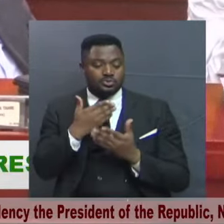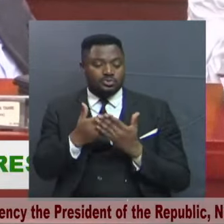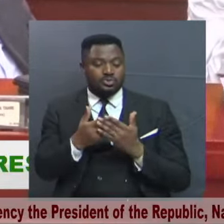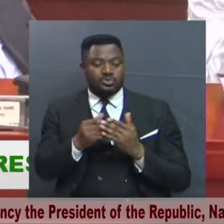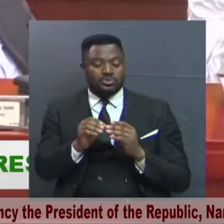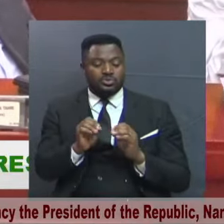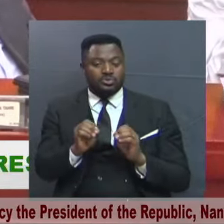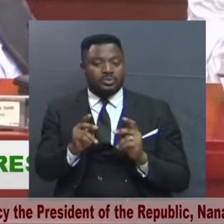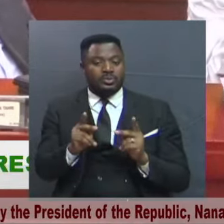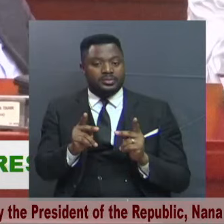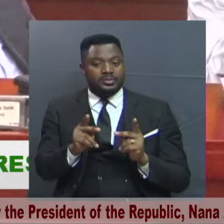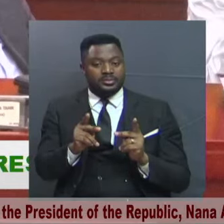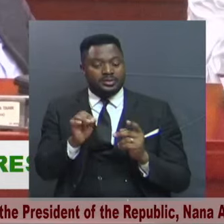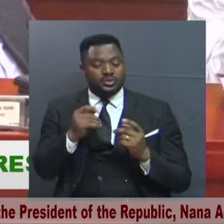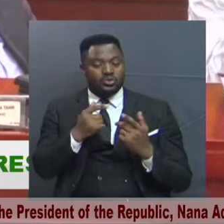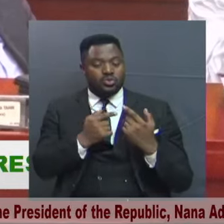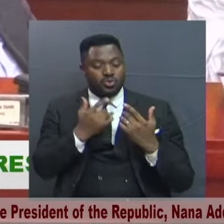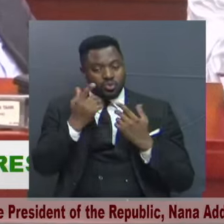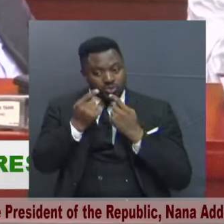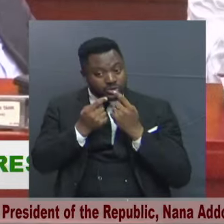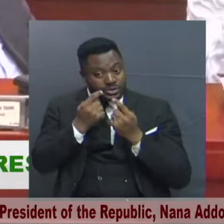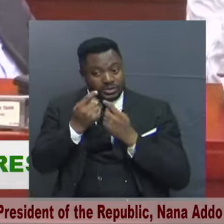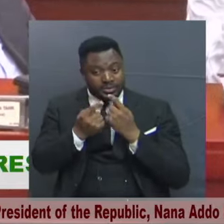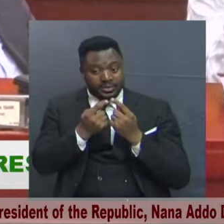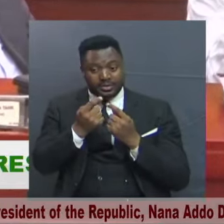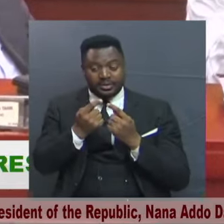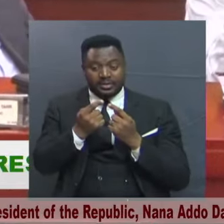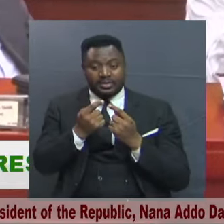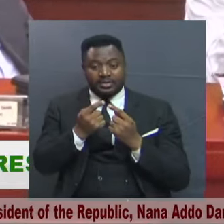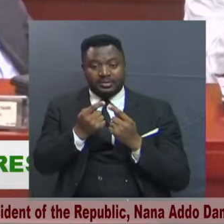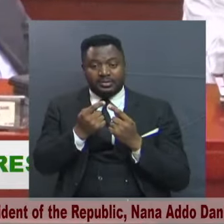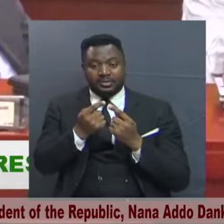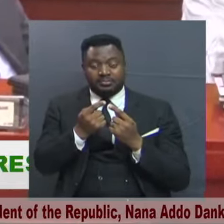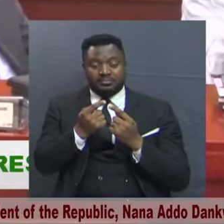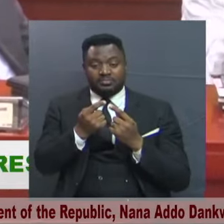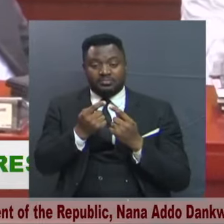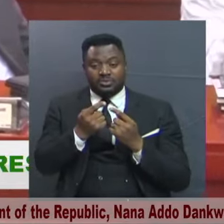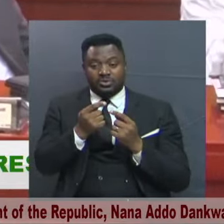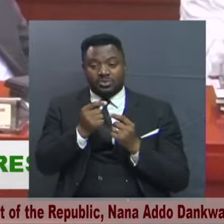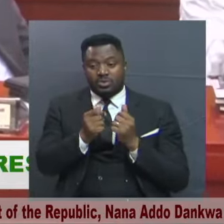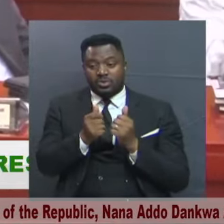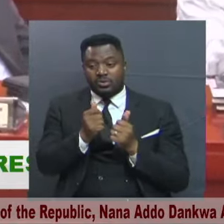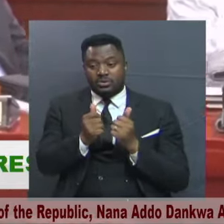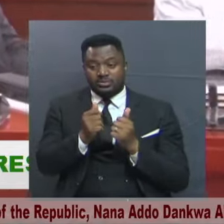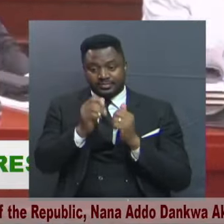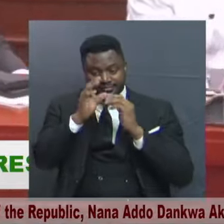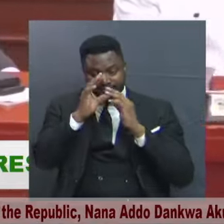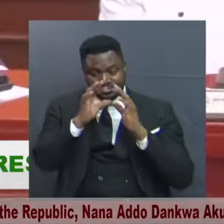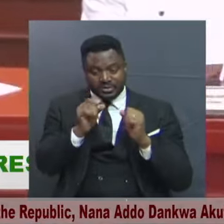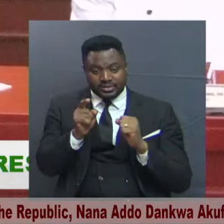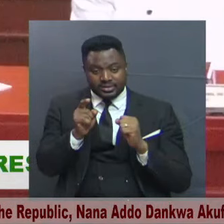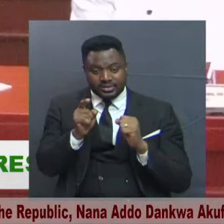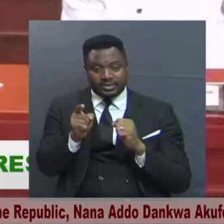occasion and considering the optimism with which Mr President has spoken to